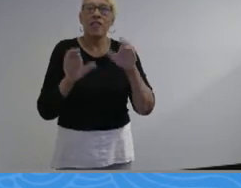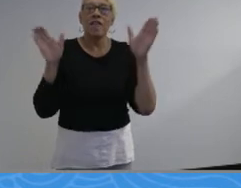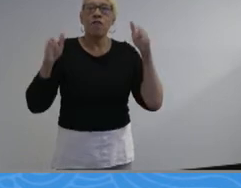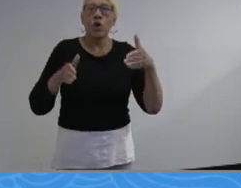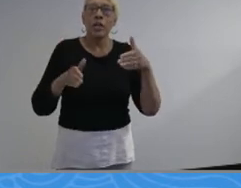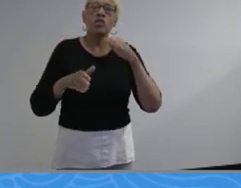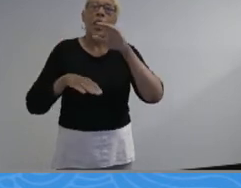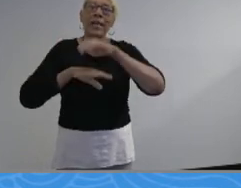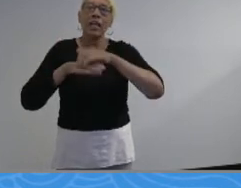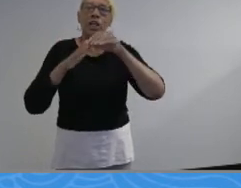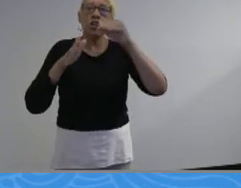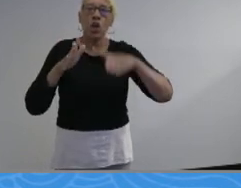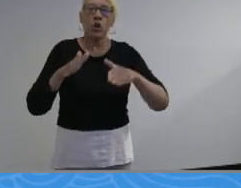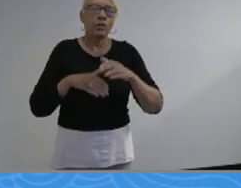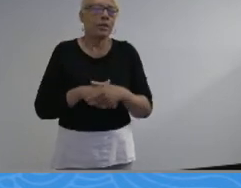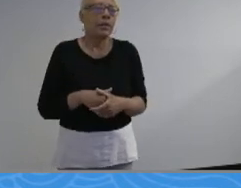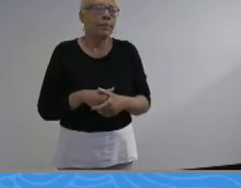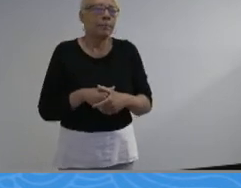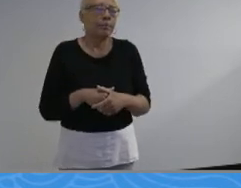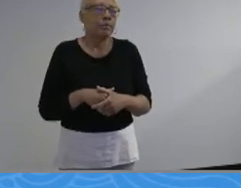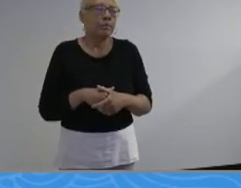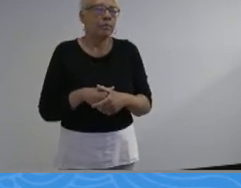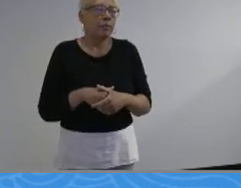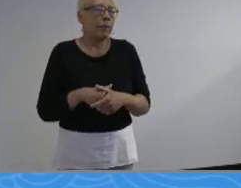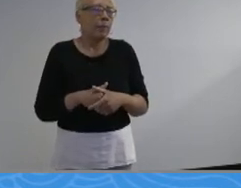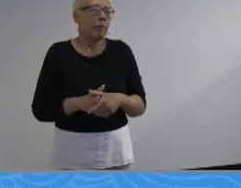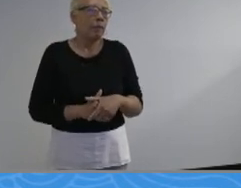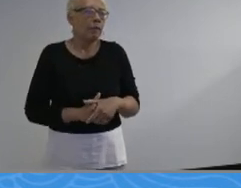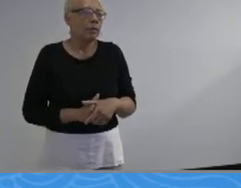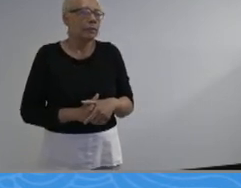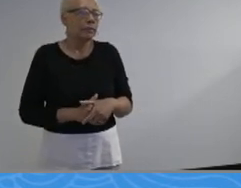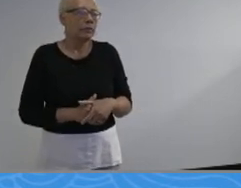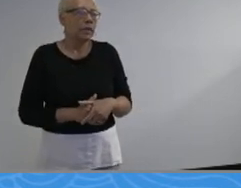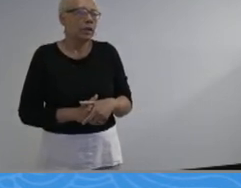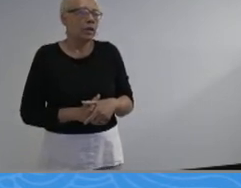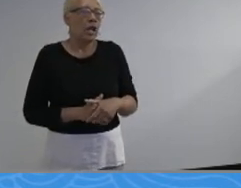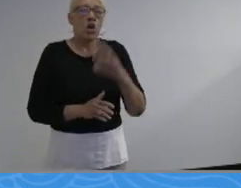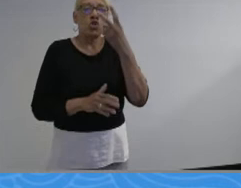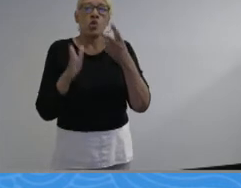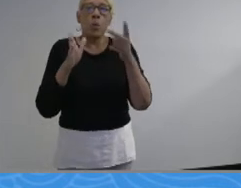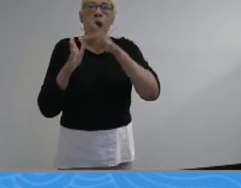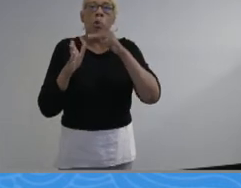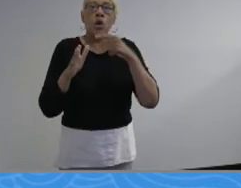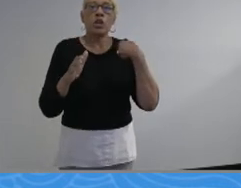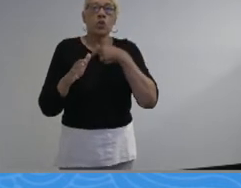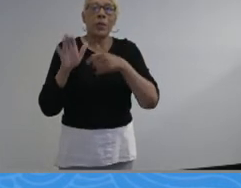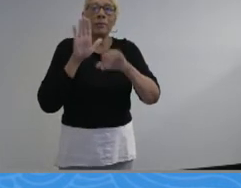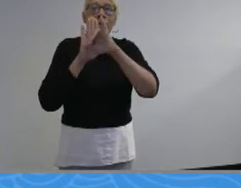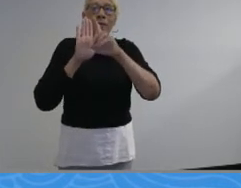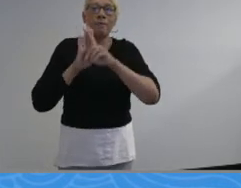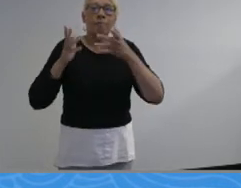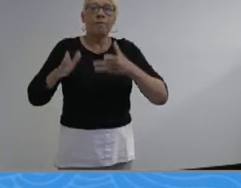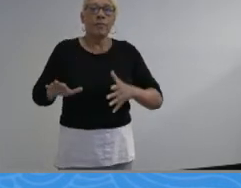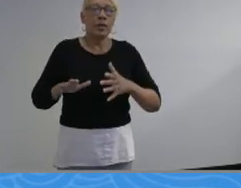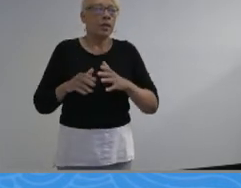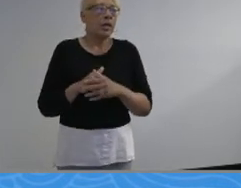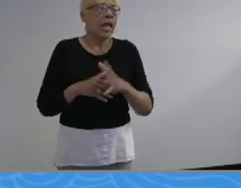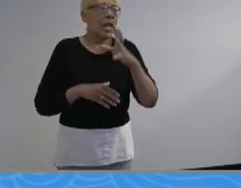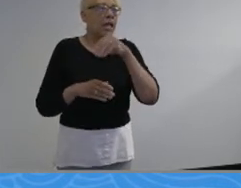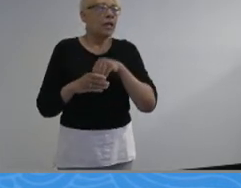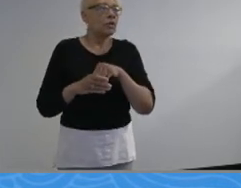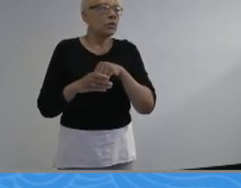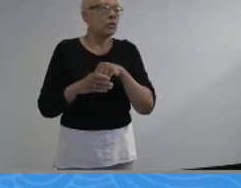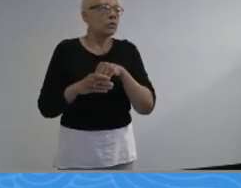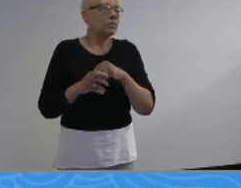learners. And you can put the next slide. Two priorities we have identified include addressing